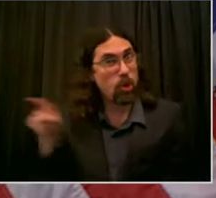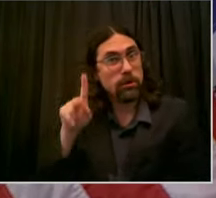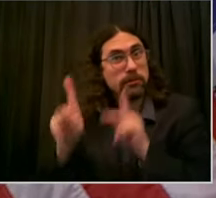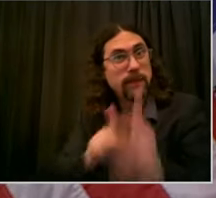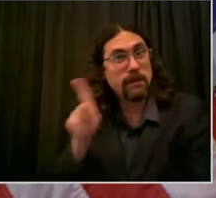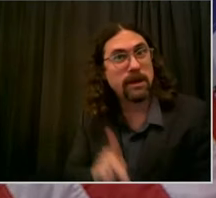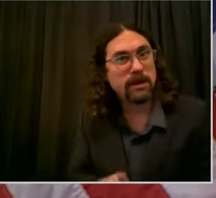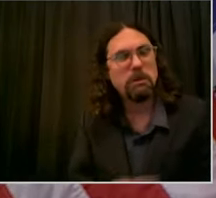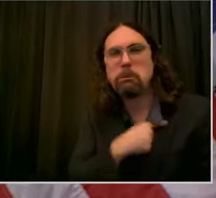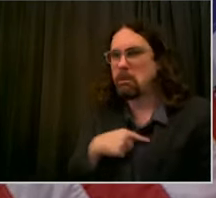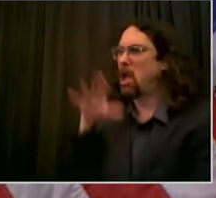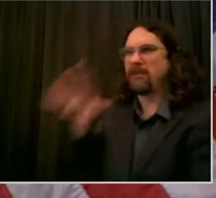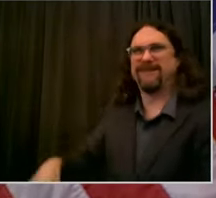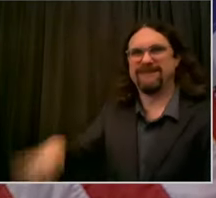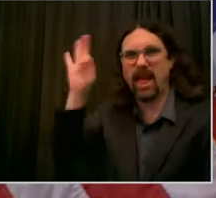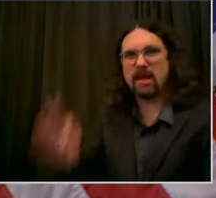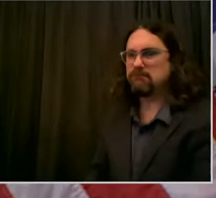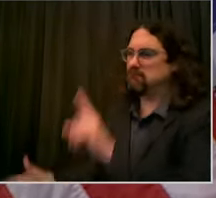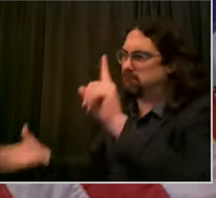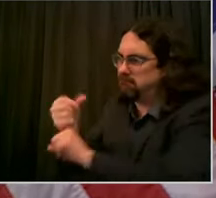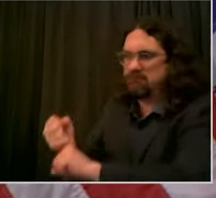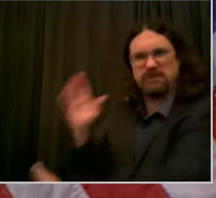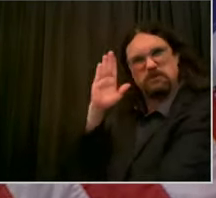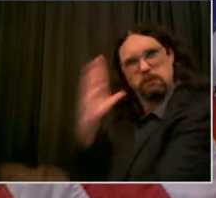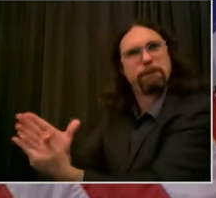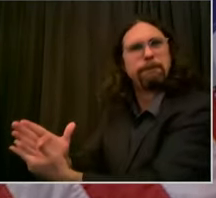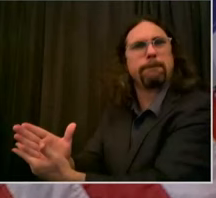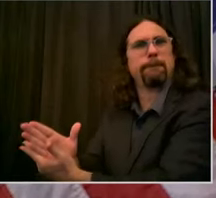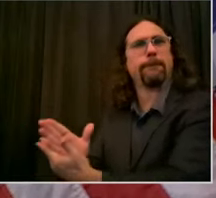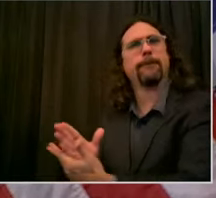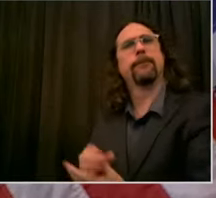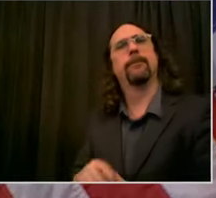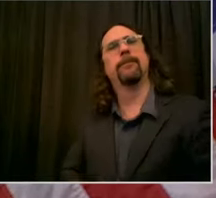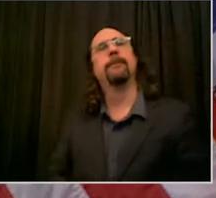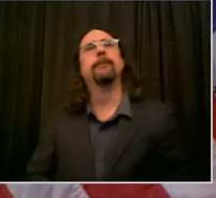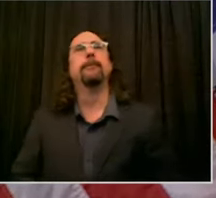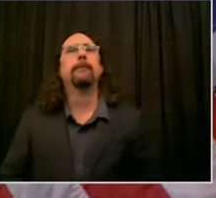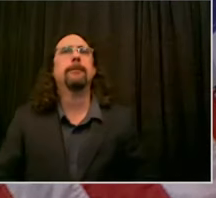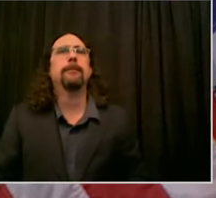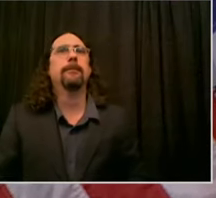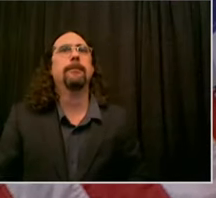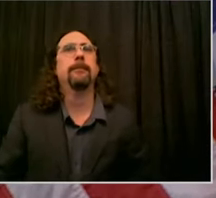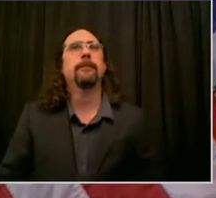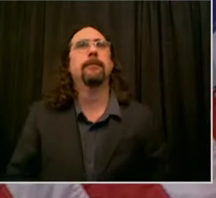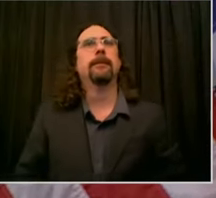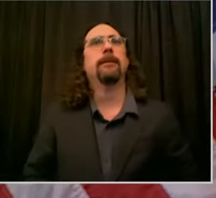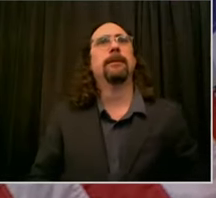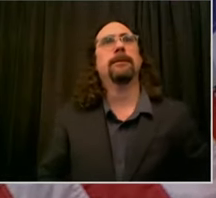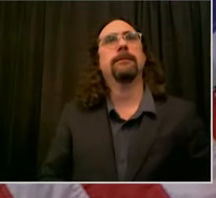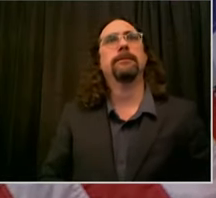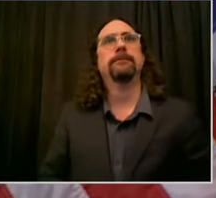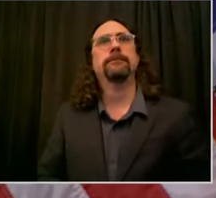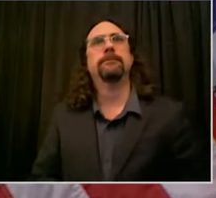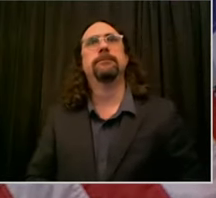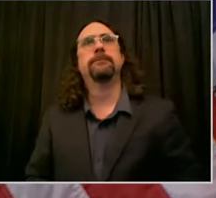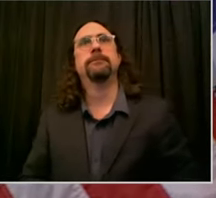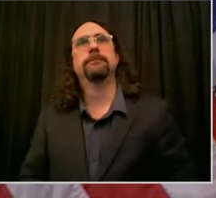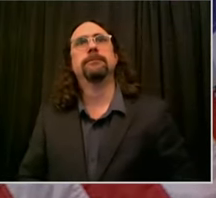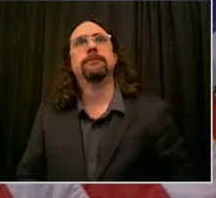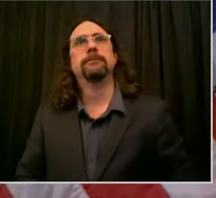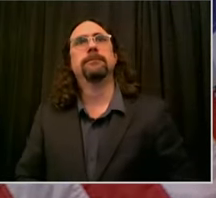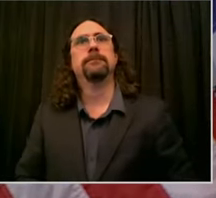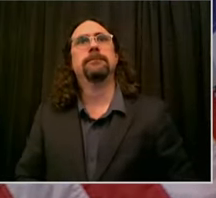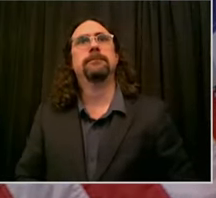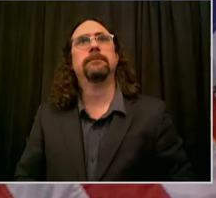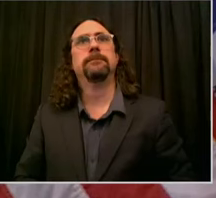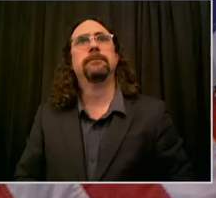respectfully, Julia, for all the folks who spend a lot of time trying to tear down New York City, I'm not going to let you tear down New York City. So you